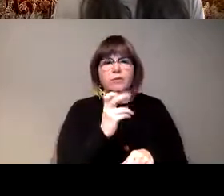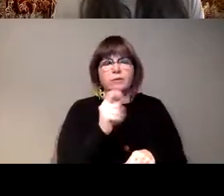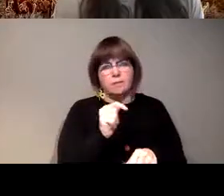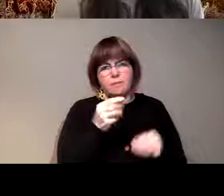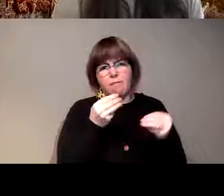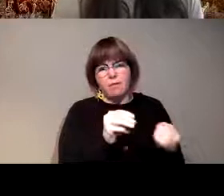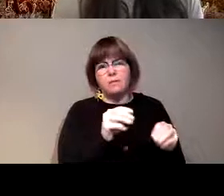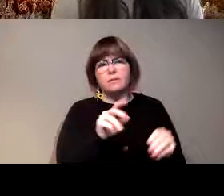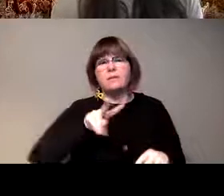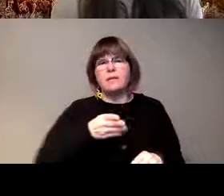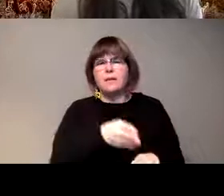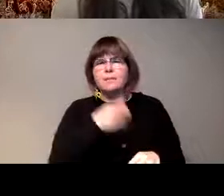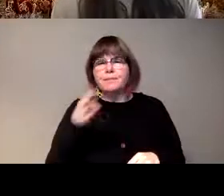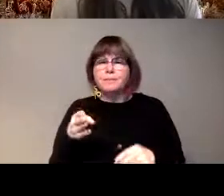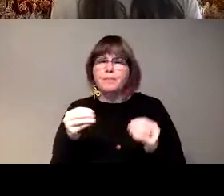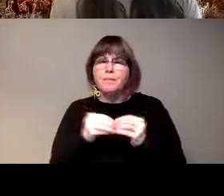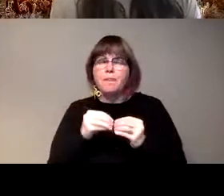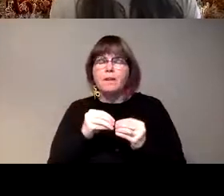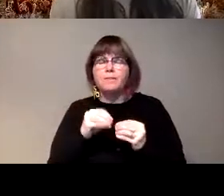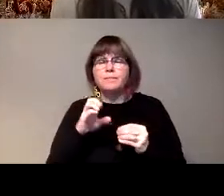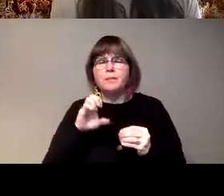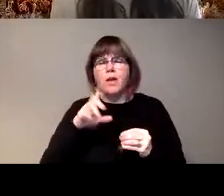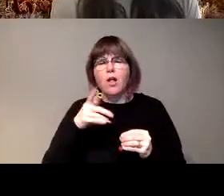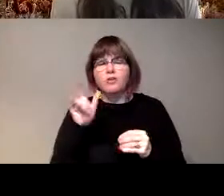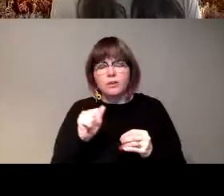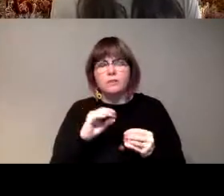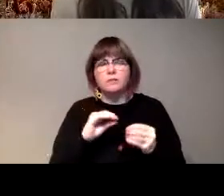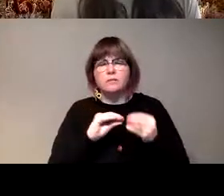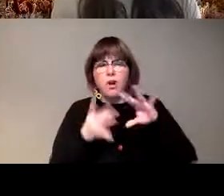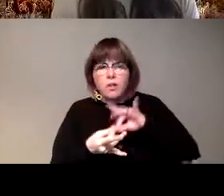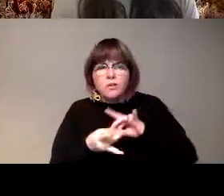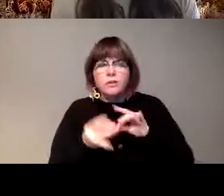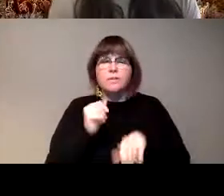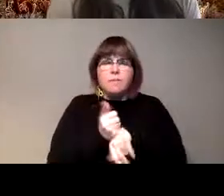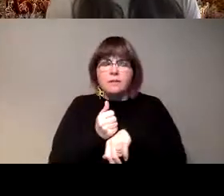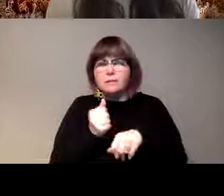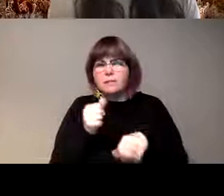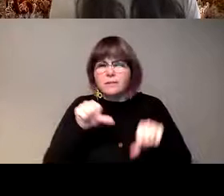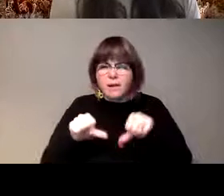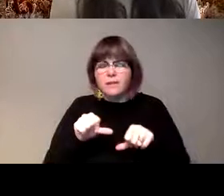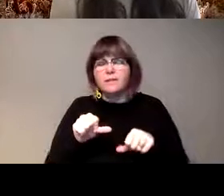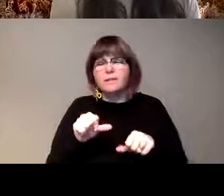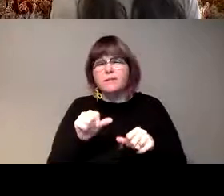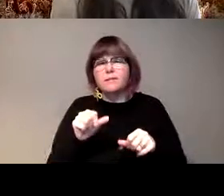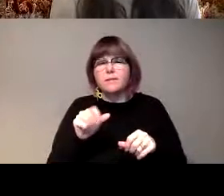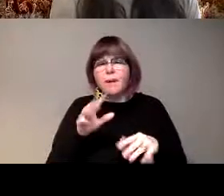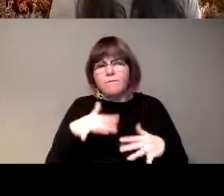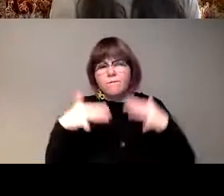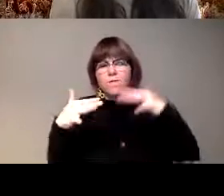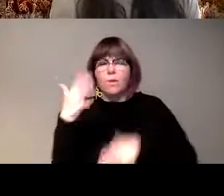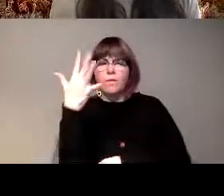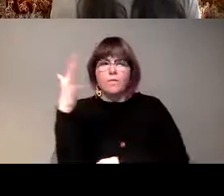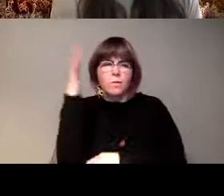And the second is more of an ecology, biology-based project that uses a Zooniverse project called Floating Forests,